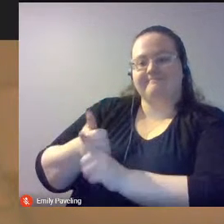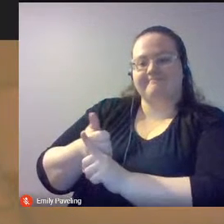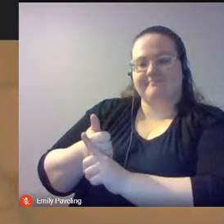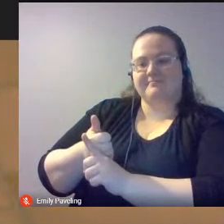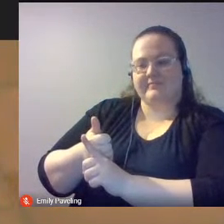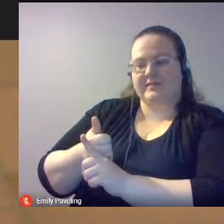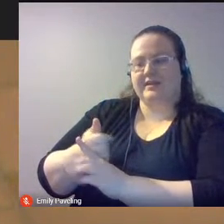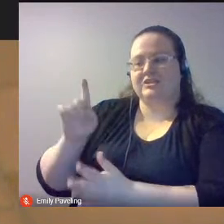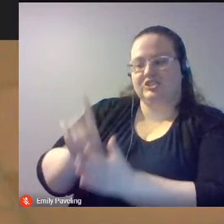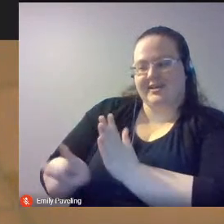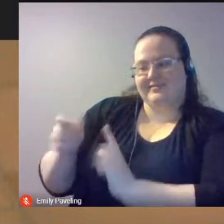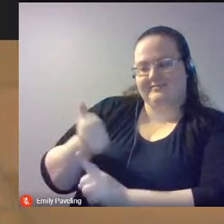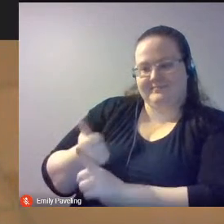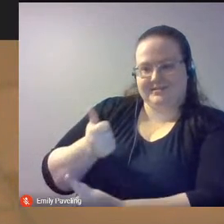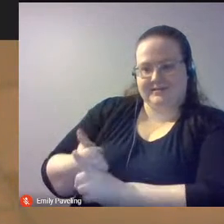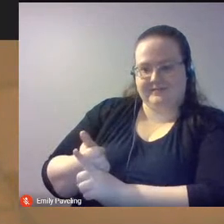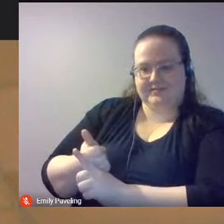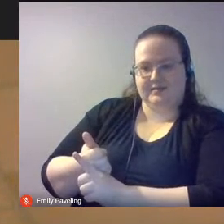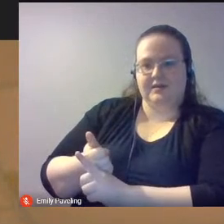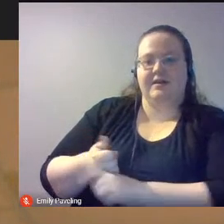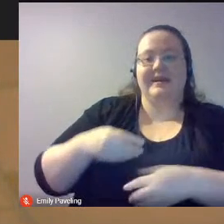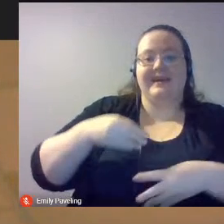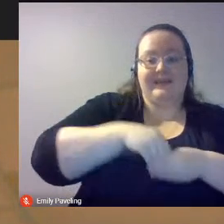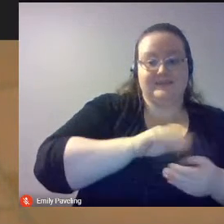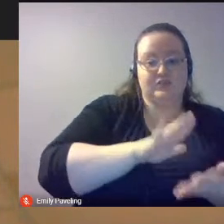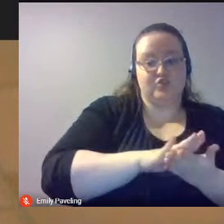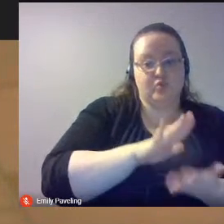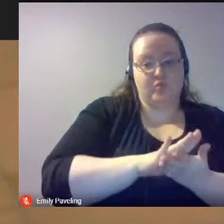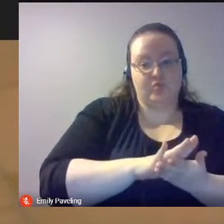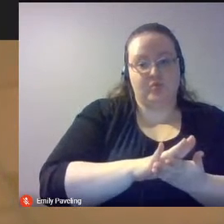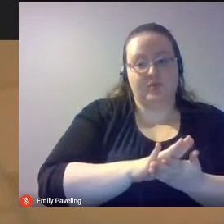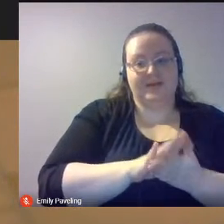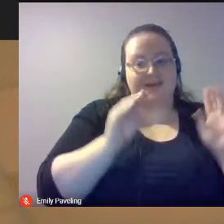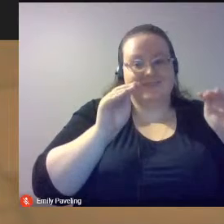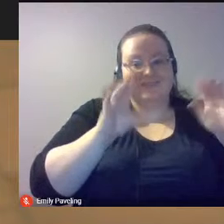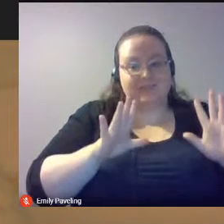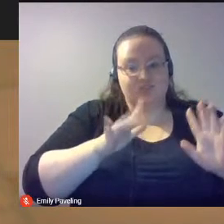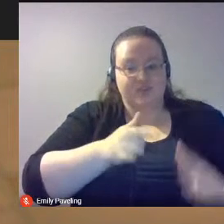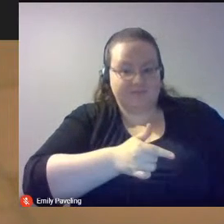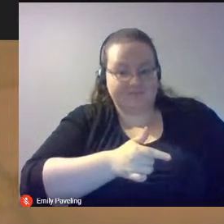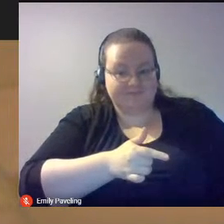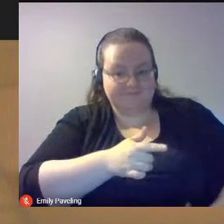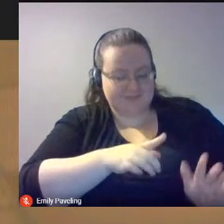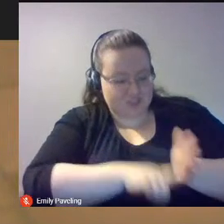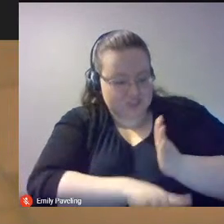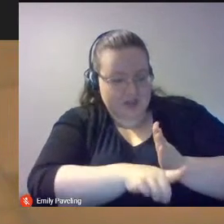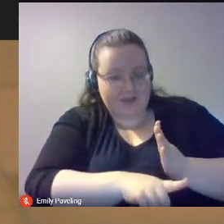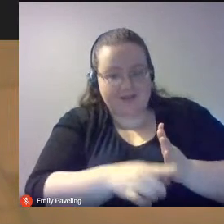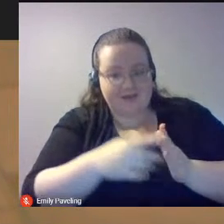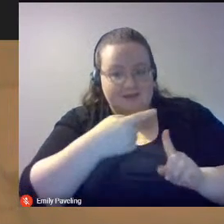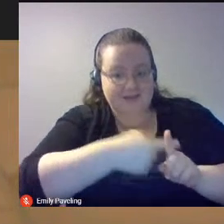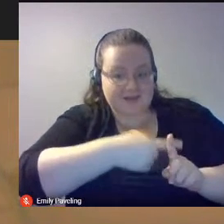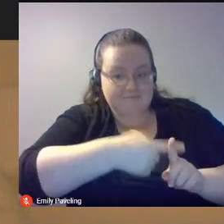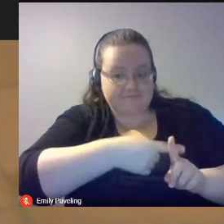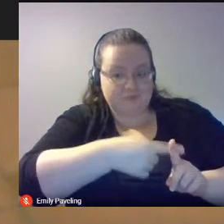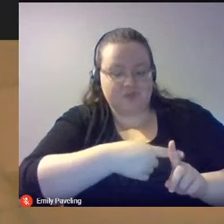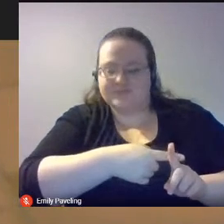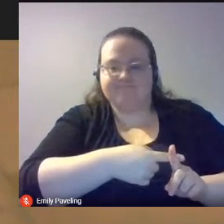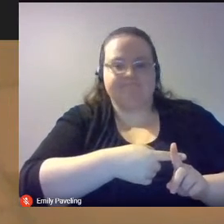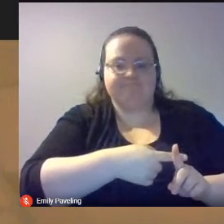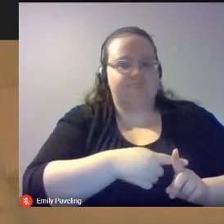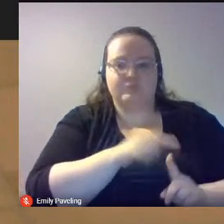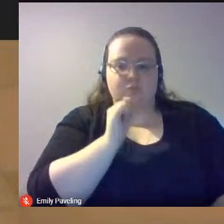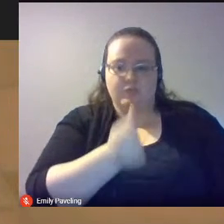actually not required. And in fact, on-site temperature taking has not been shown to be effective strategy